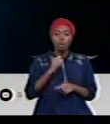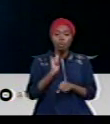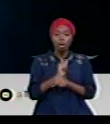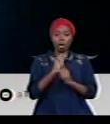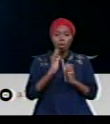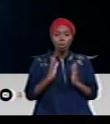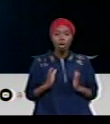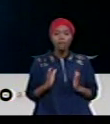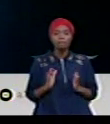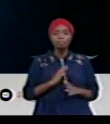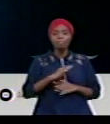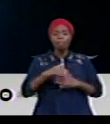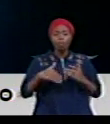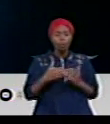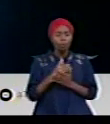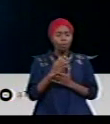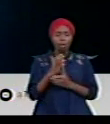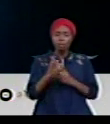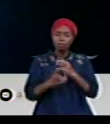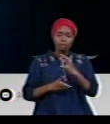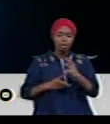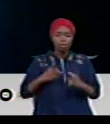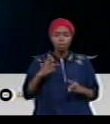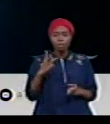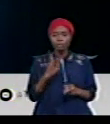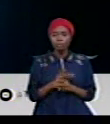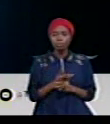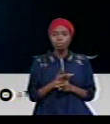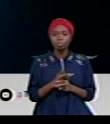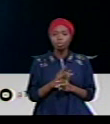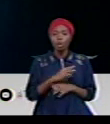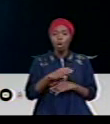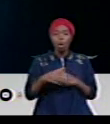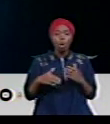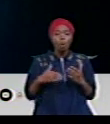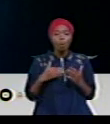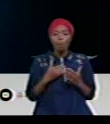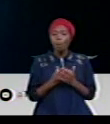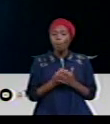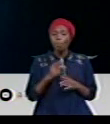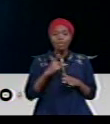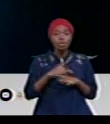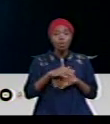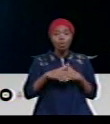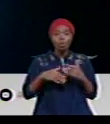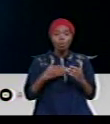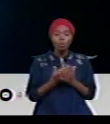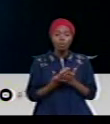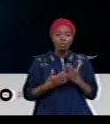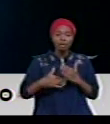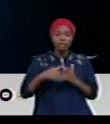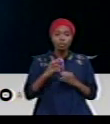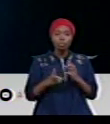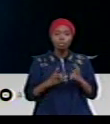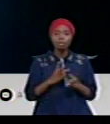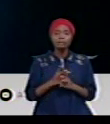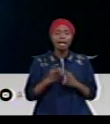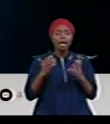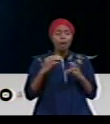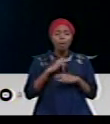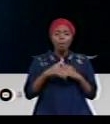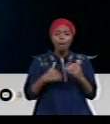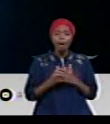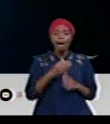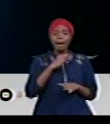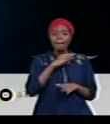all over the world, all professionals all over the world, all ministers